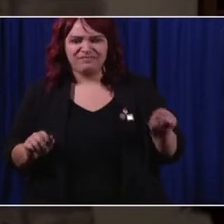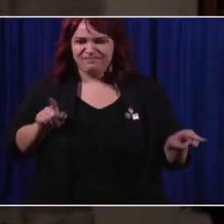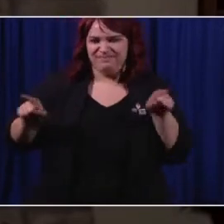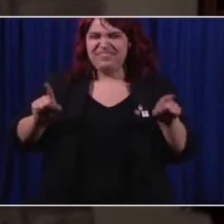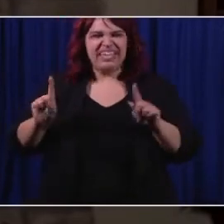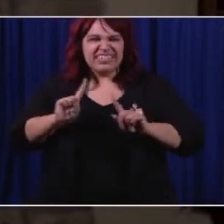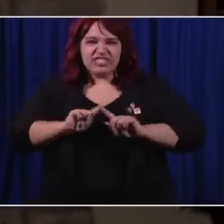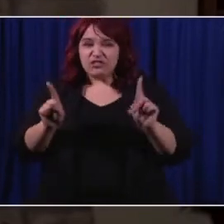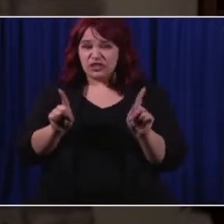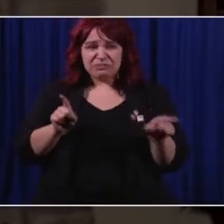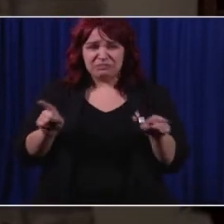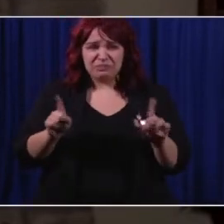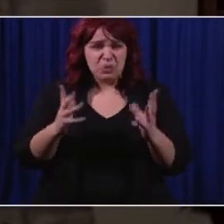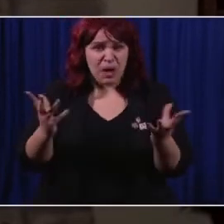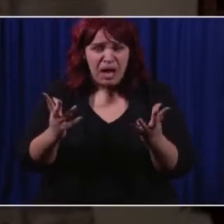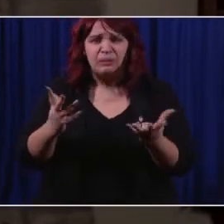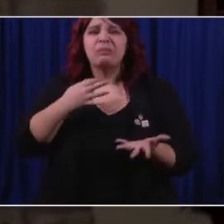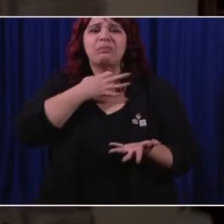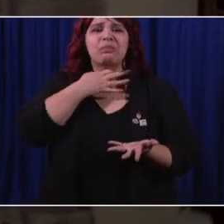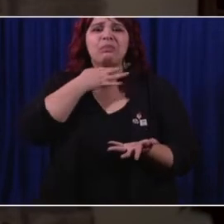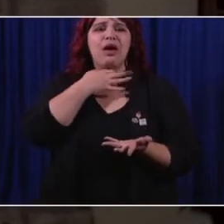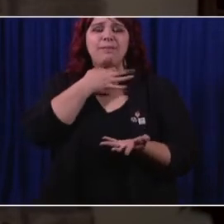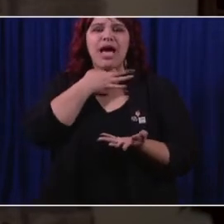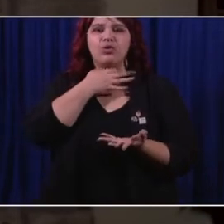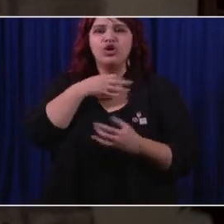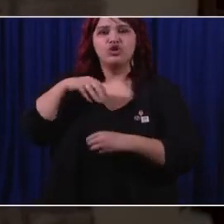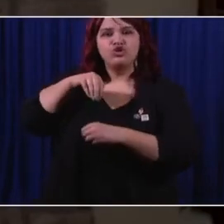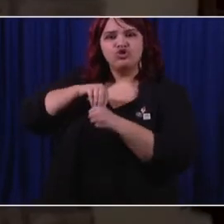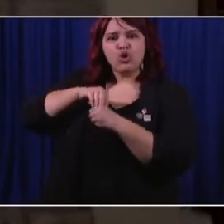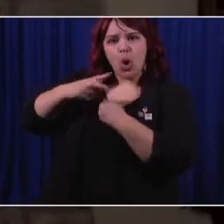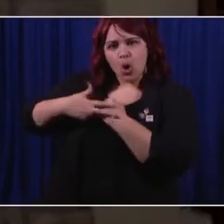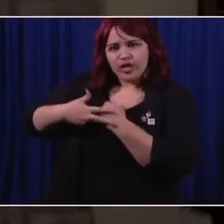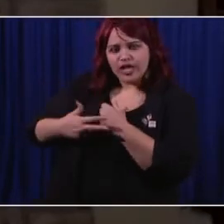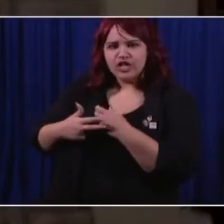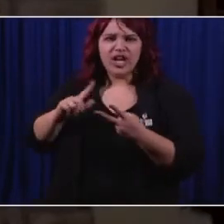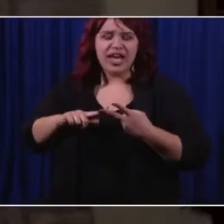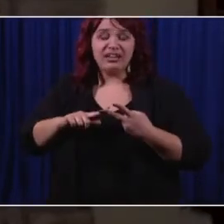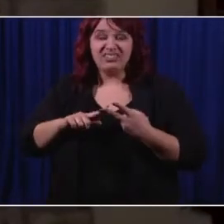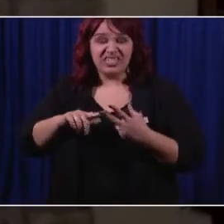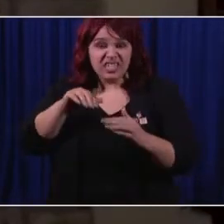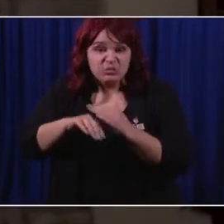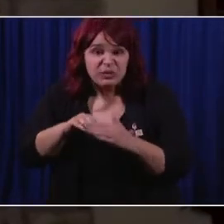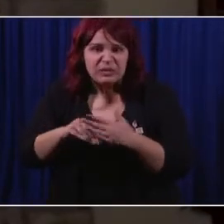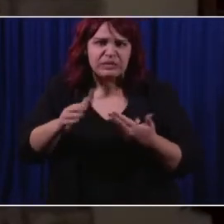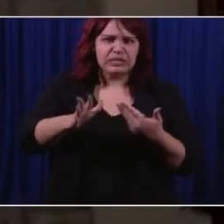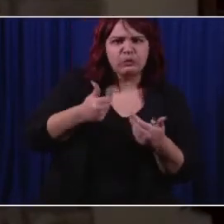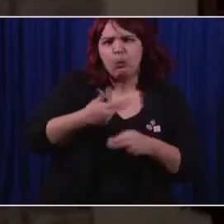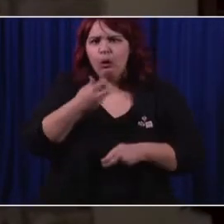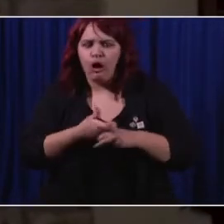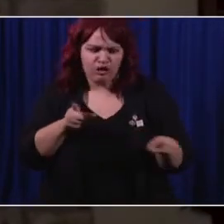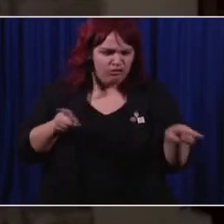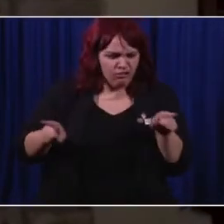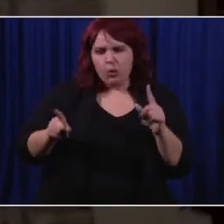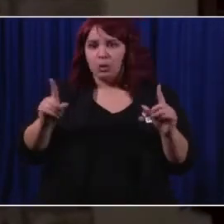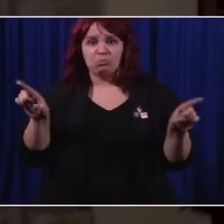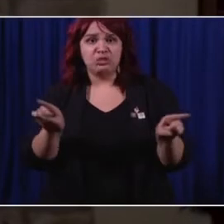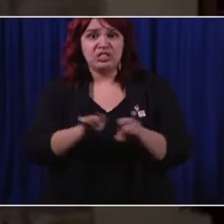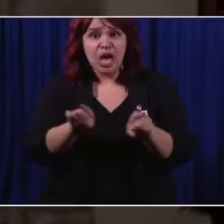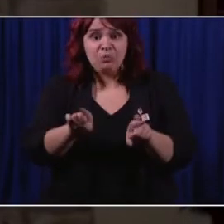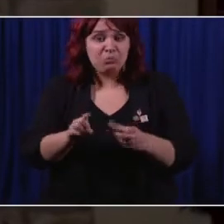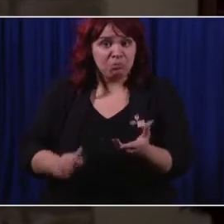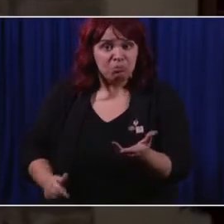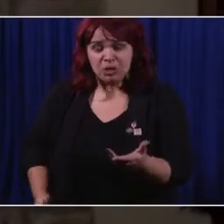storage and accessibility? Sure, sure. I mean, I'll let Dr. Vanderhoff take that. I'll